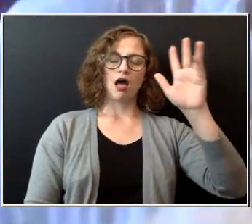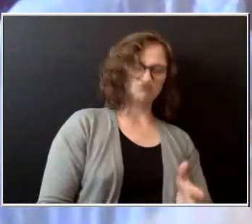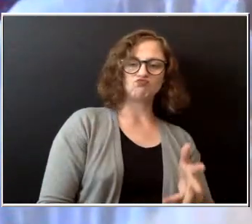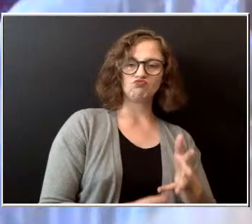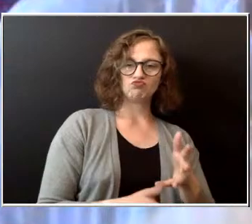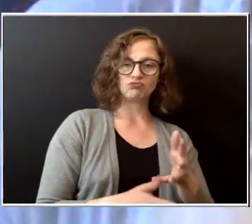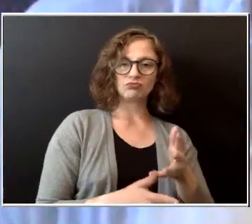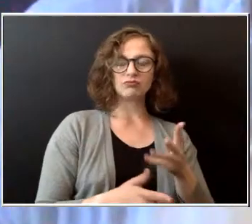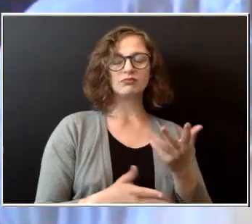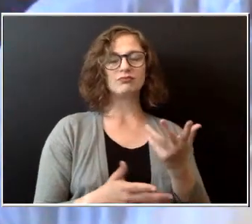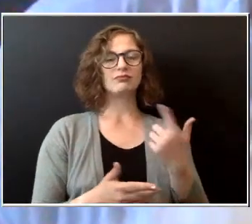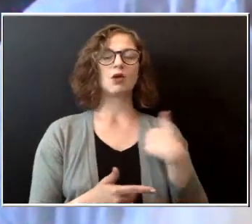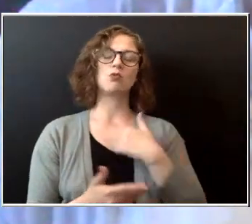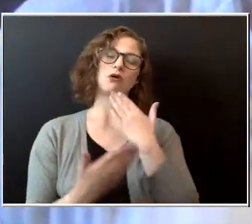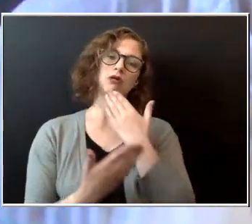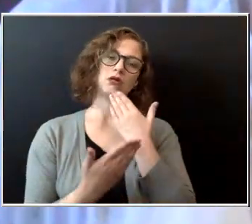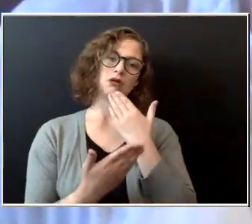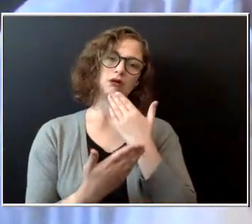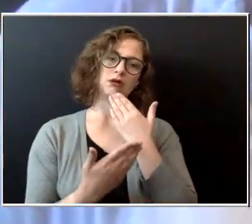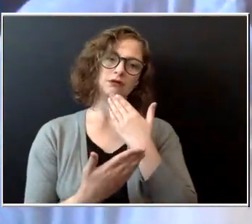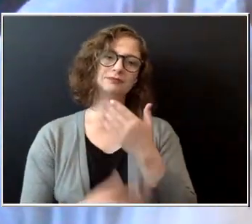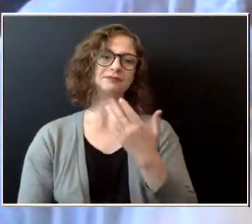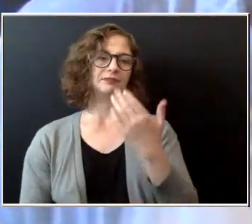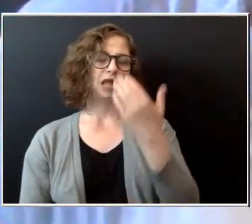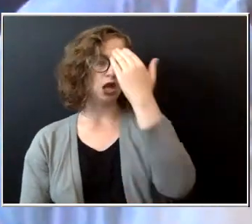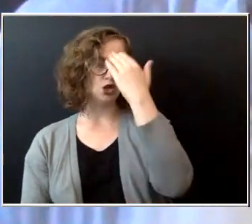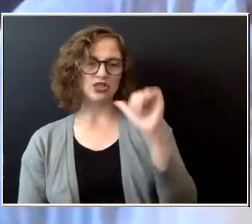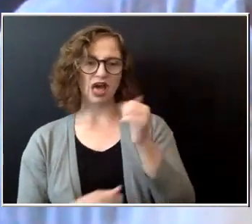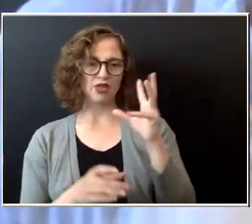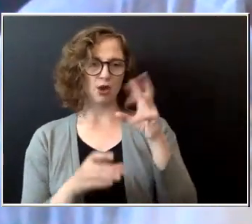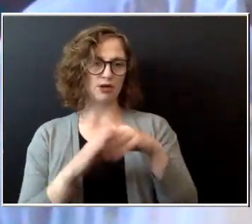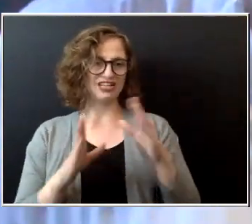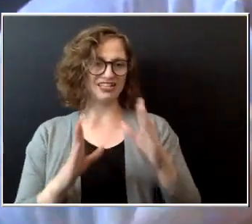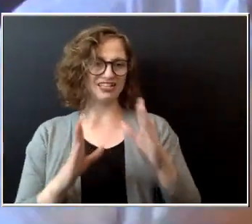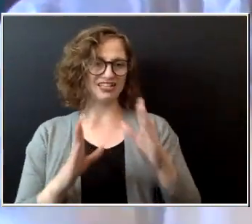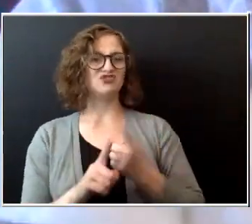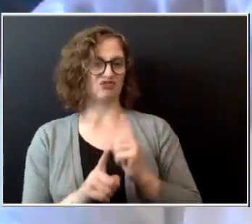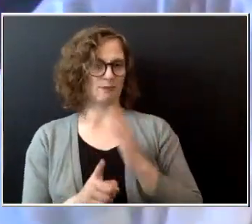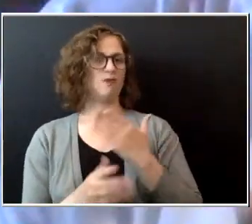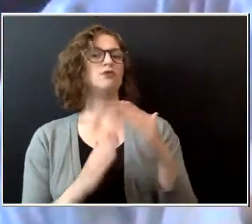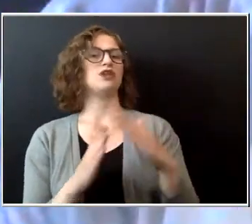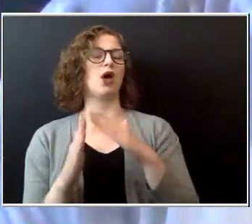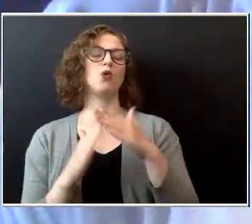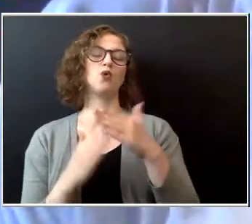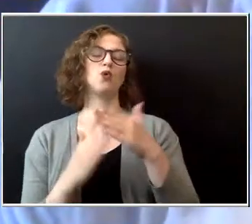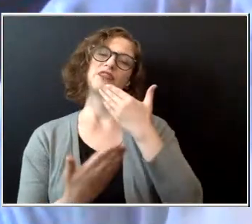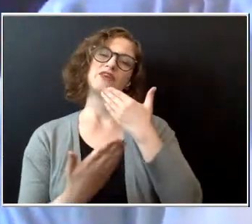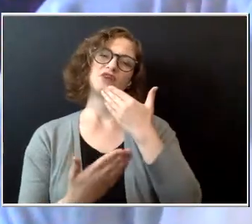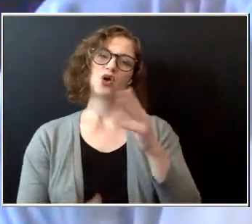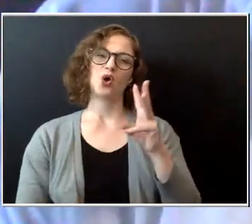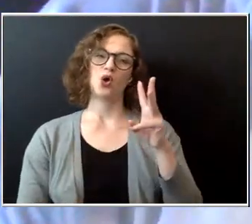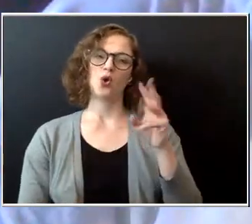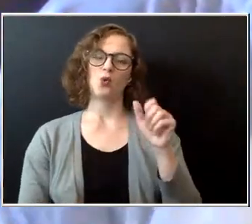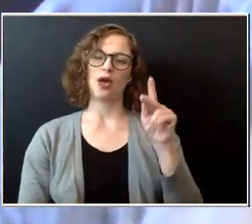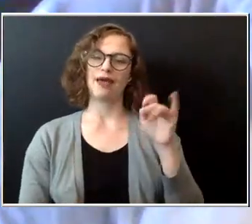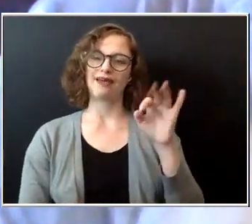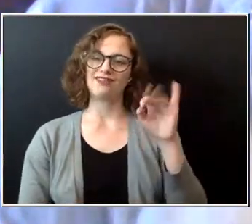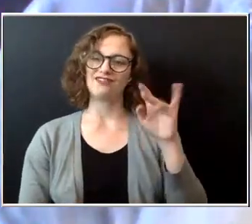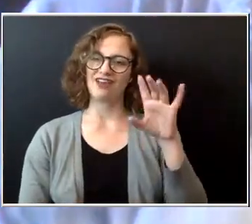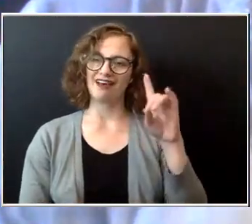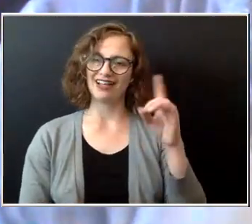I know that other participants in Beloit are also thankful. I think Wakefield and I's bond has grown,